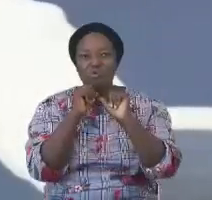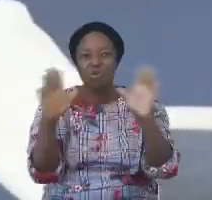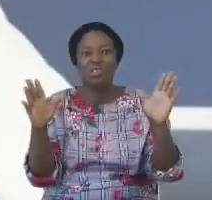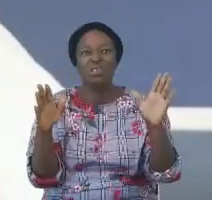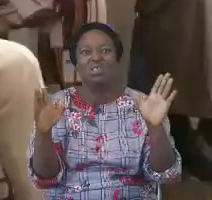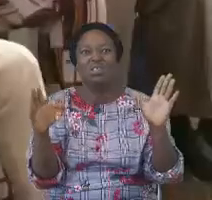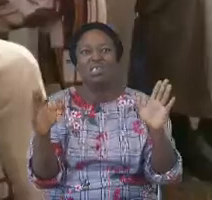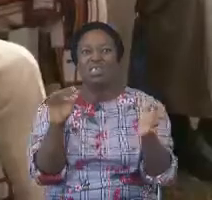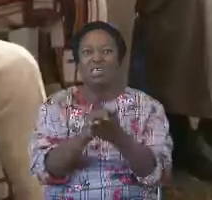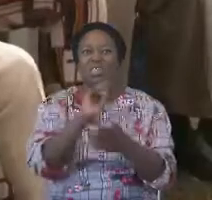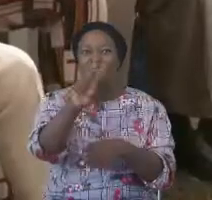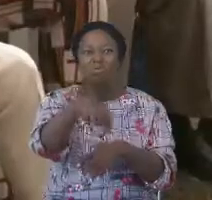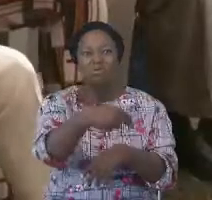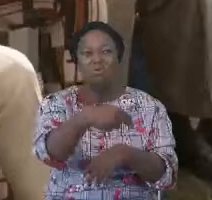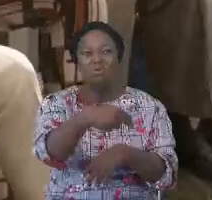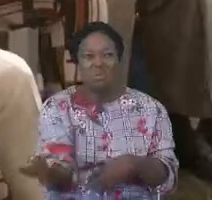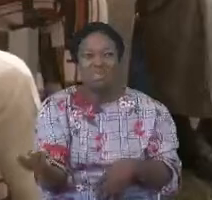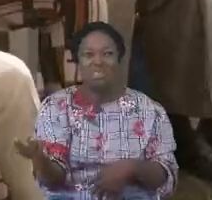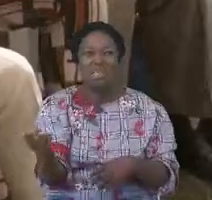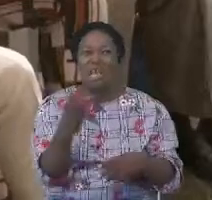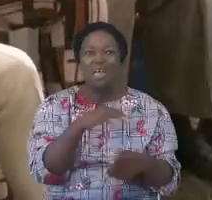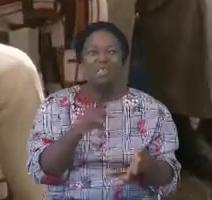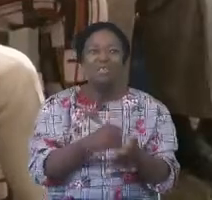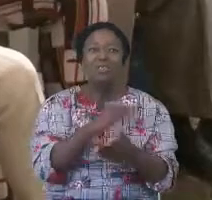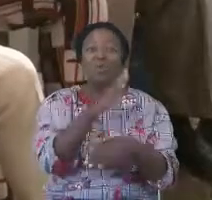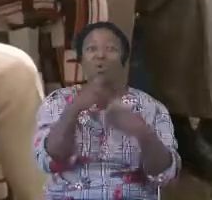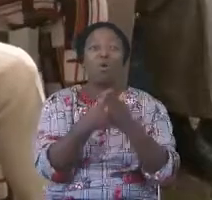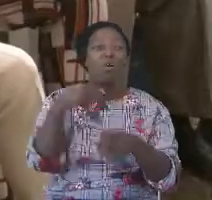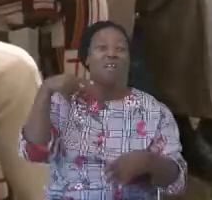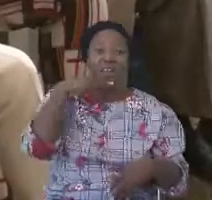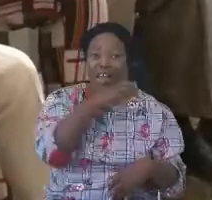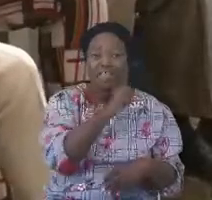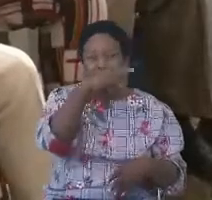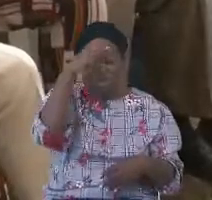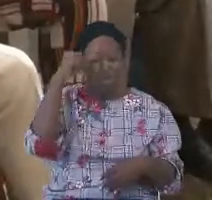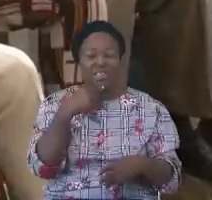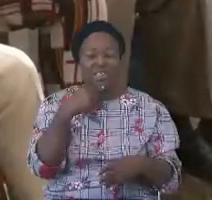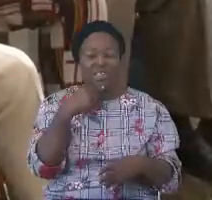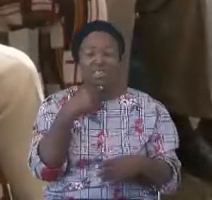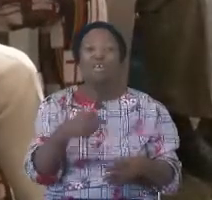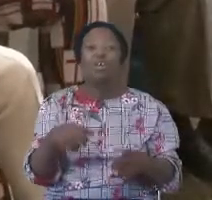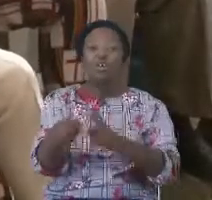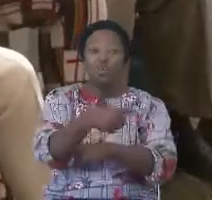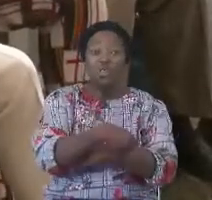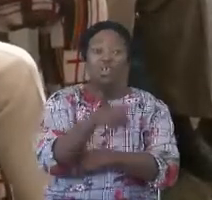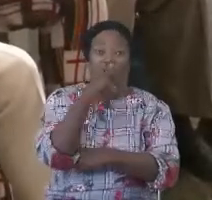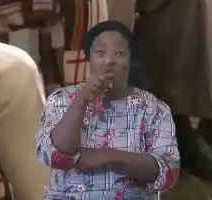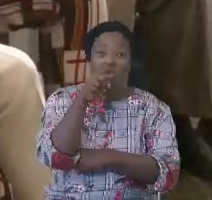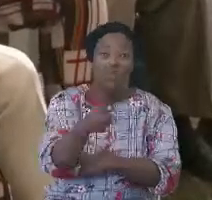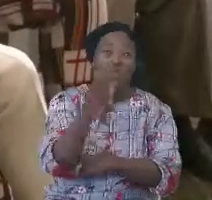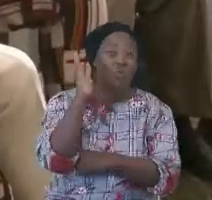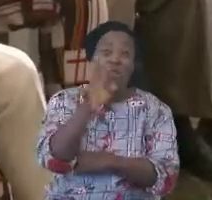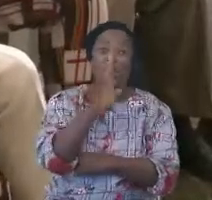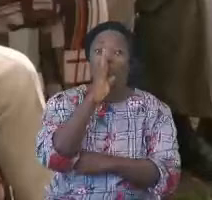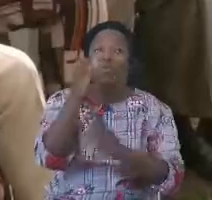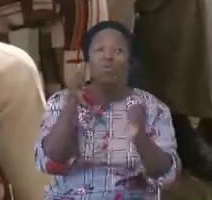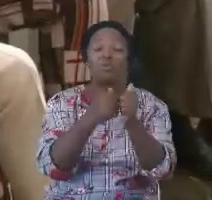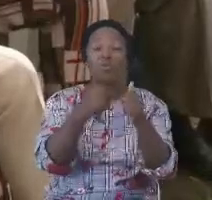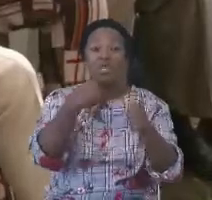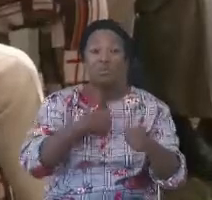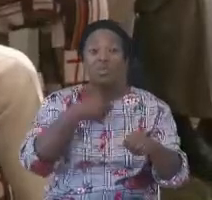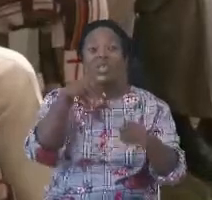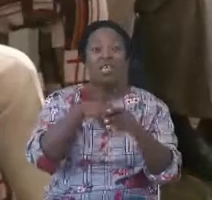him that's all rubbish it said today thou shalt be with me in